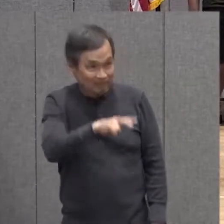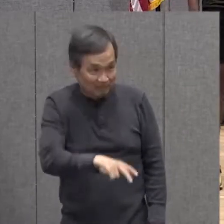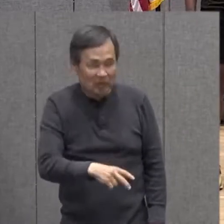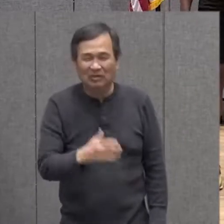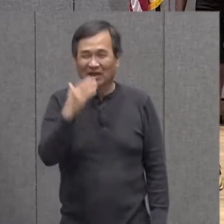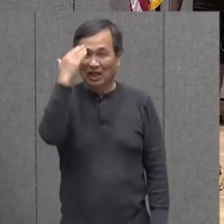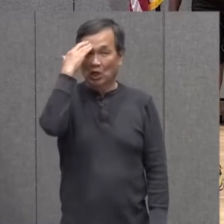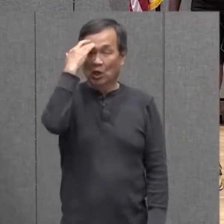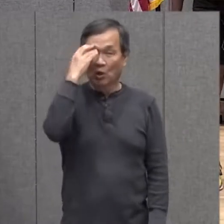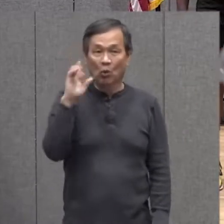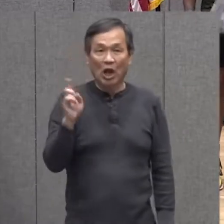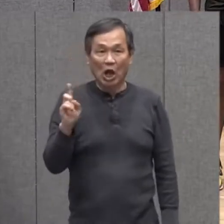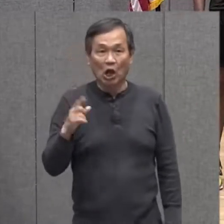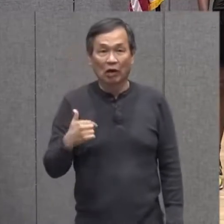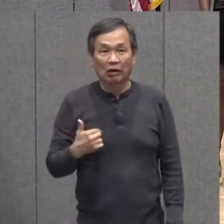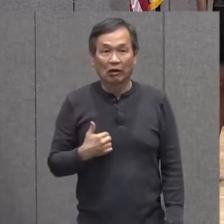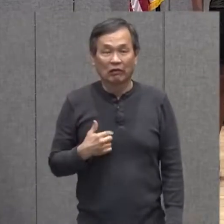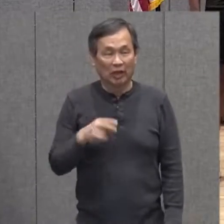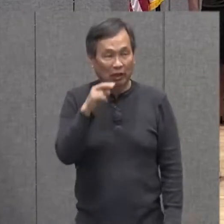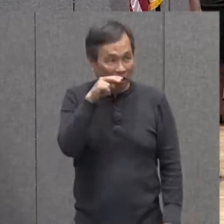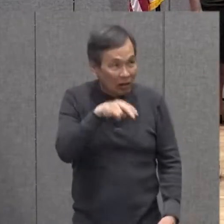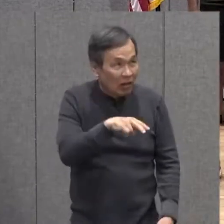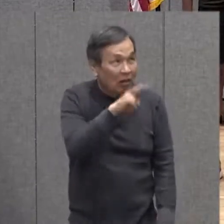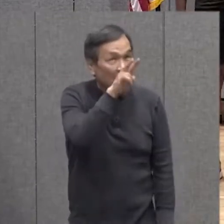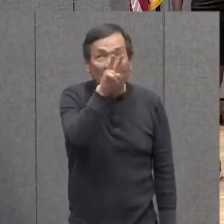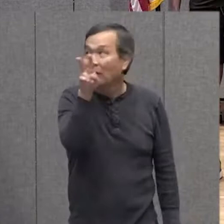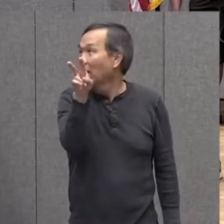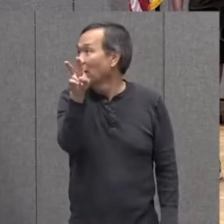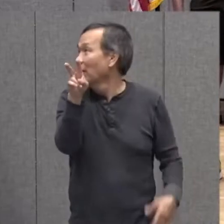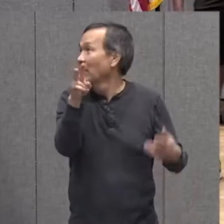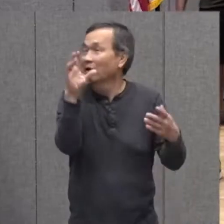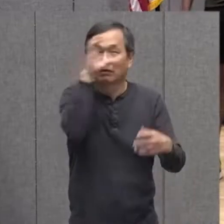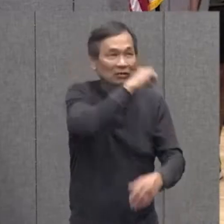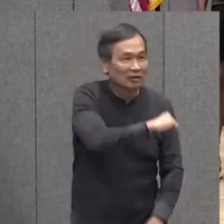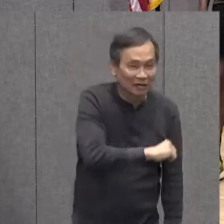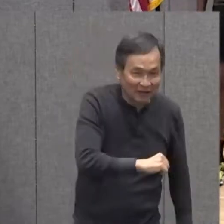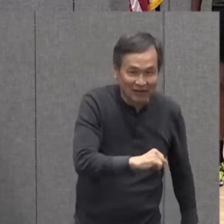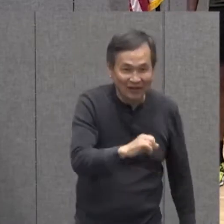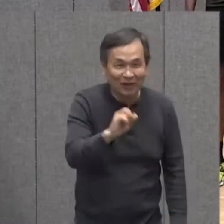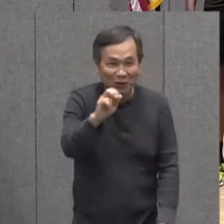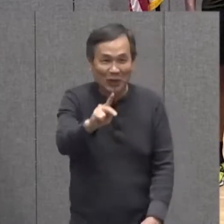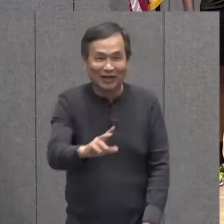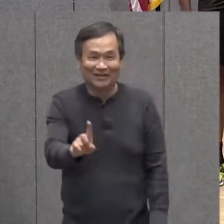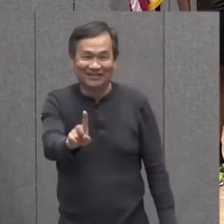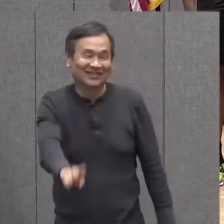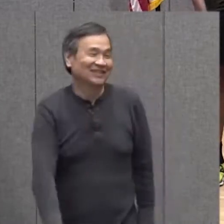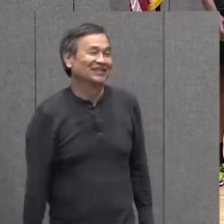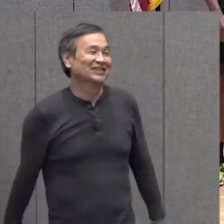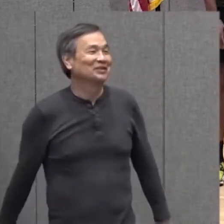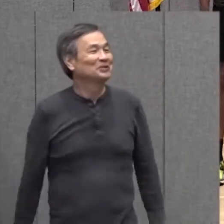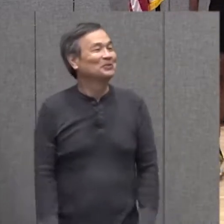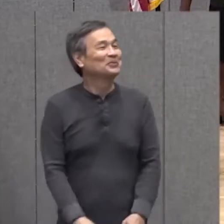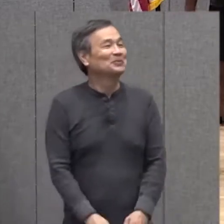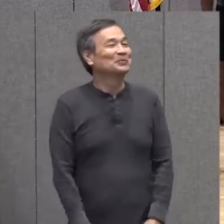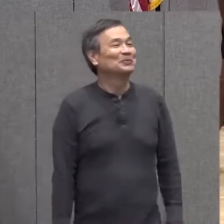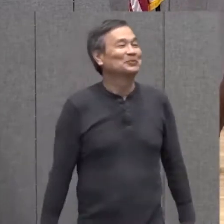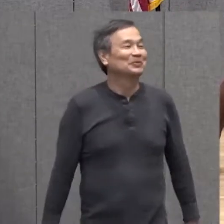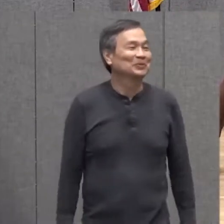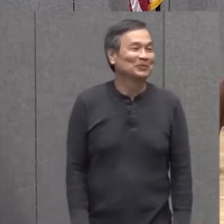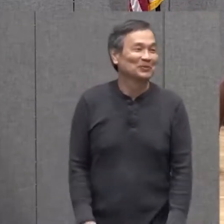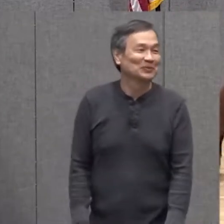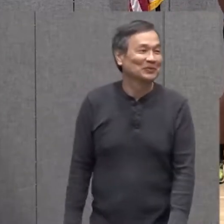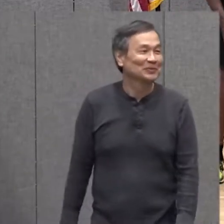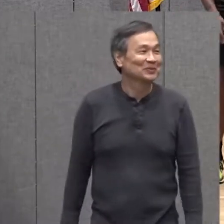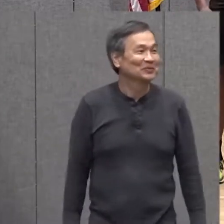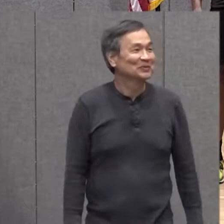know where that bag is. Mientras estamos haciendo esto, estoy asegurándome que mi vista está en la bolsa para